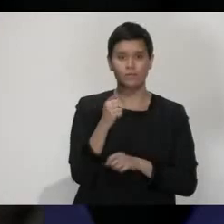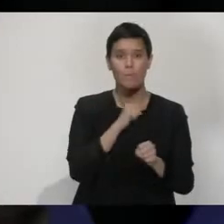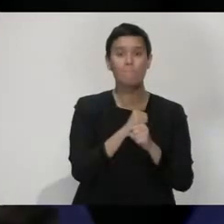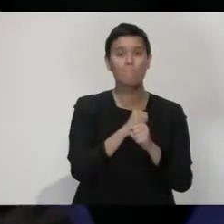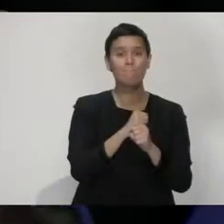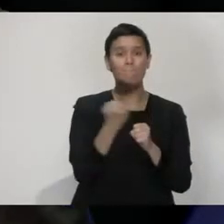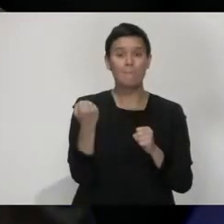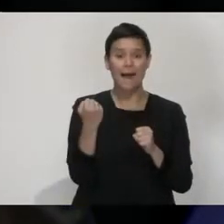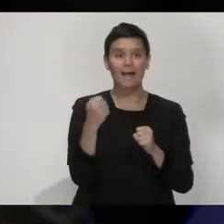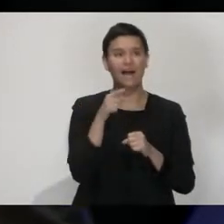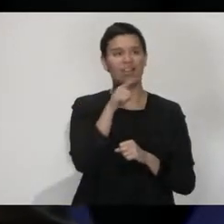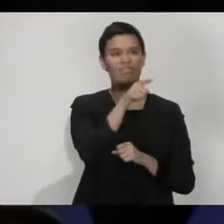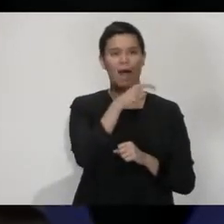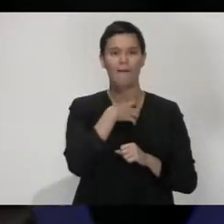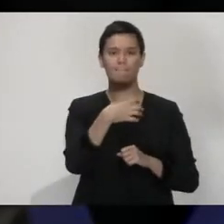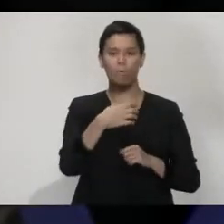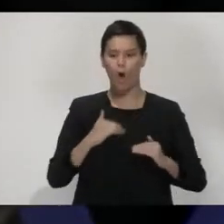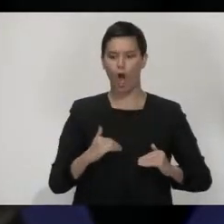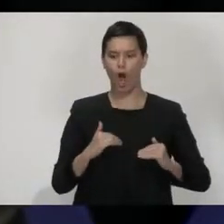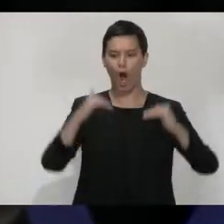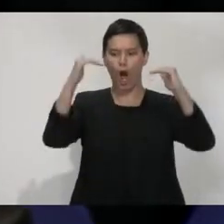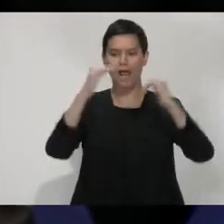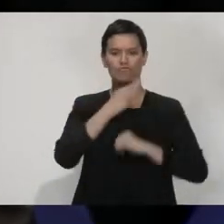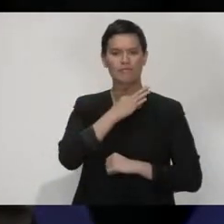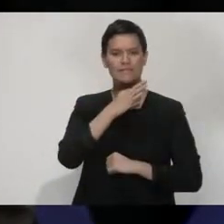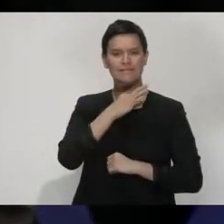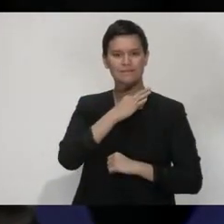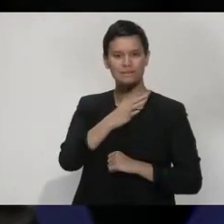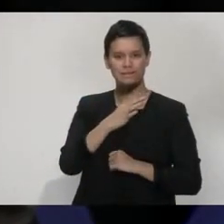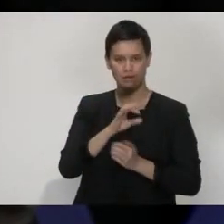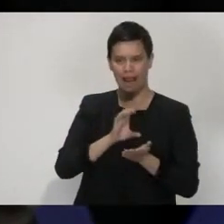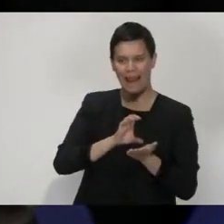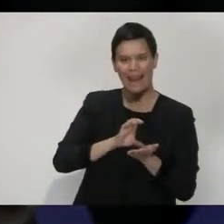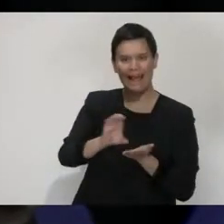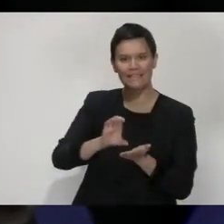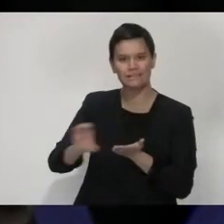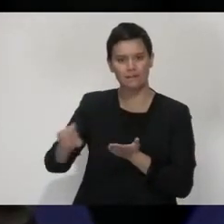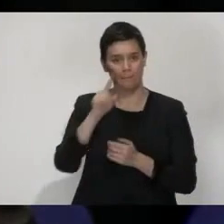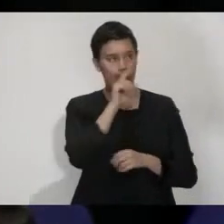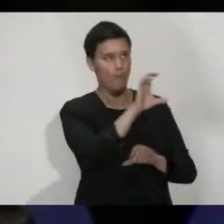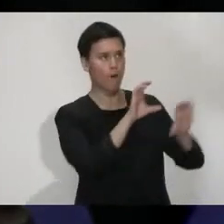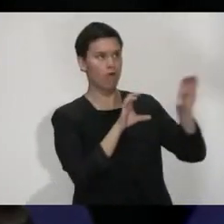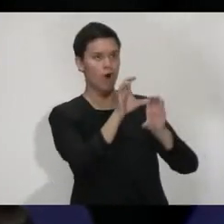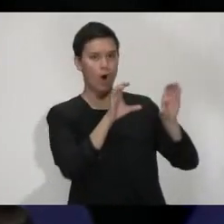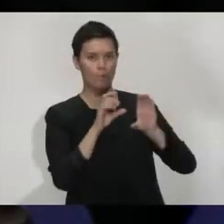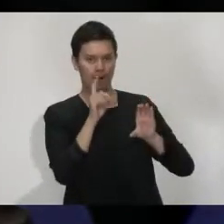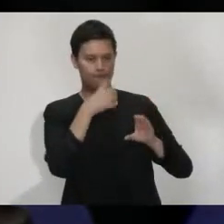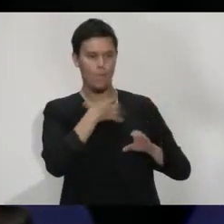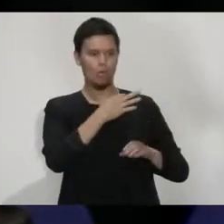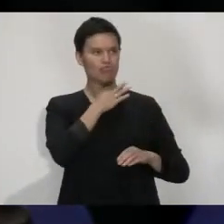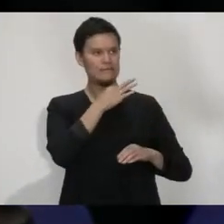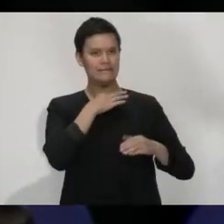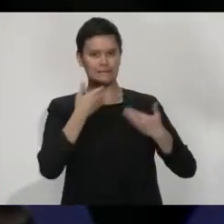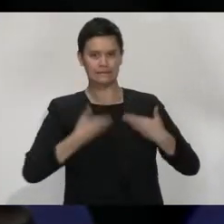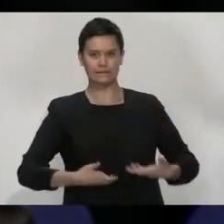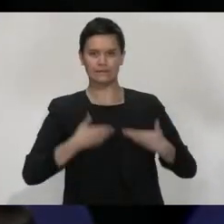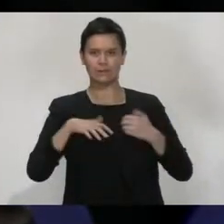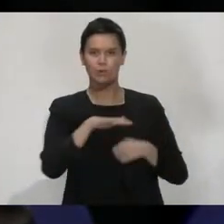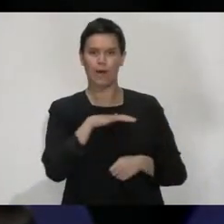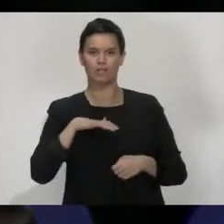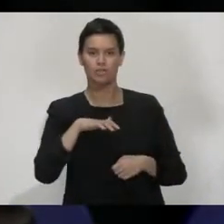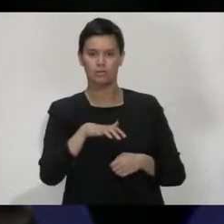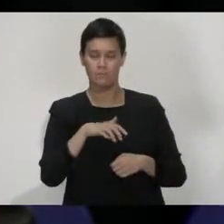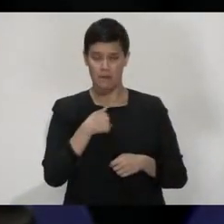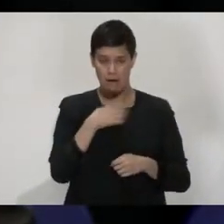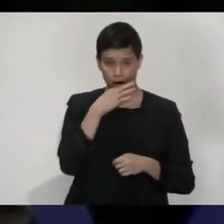of higher risk lending to investors now that the LVR rules have been taken away. How concerned are you about that?